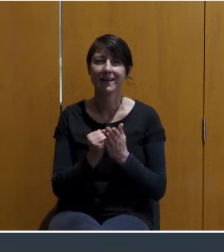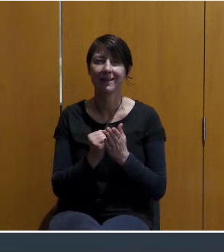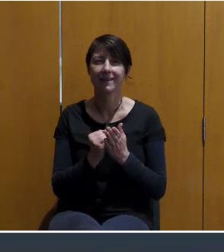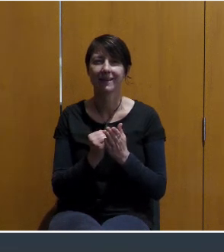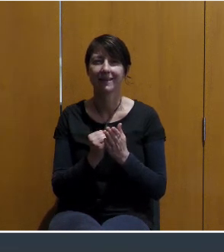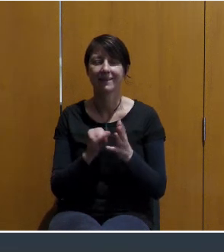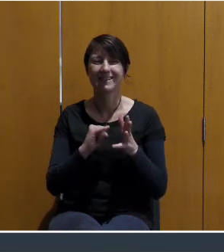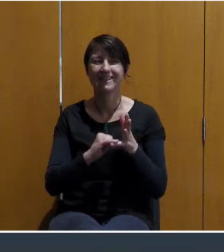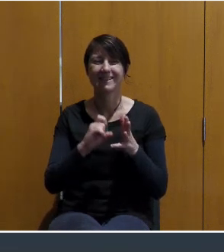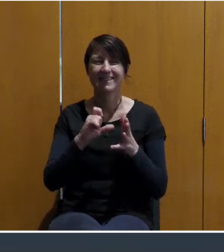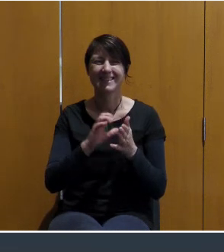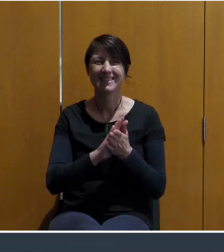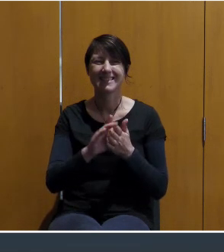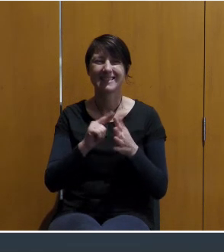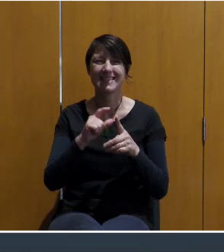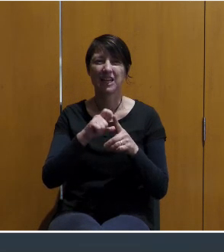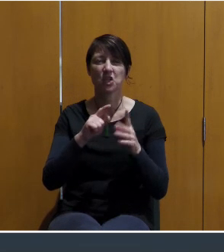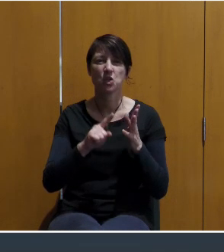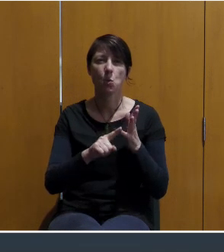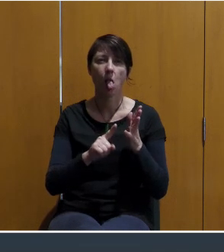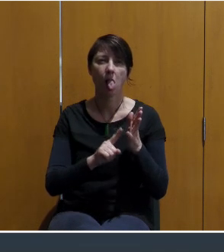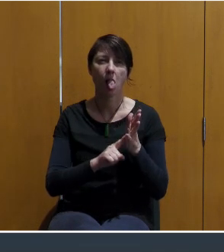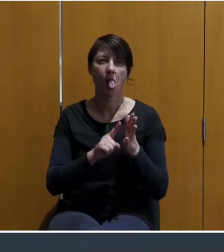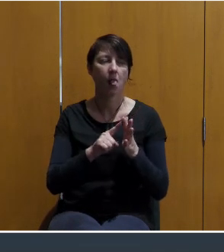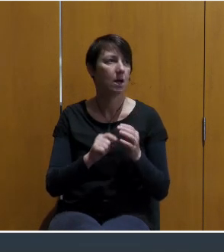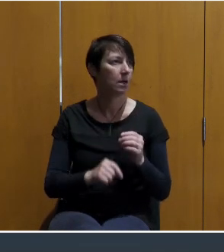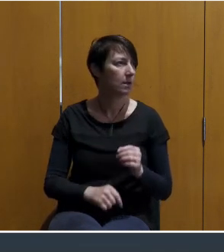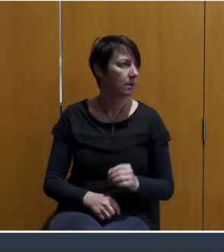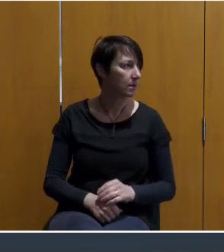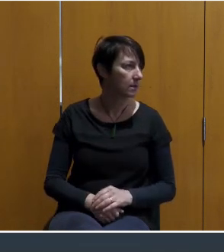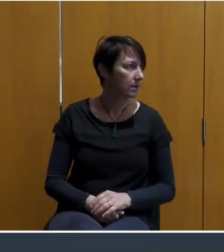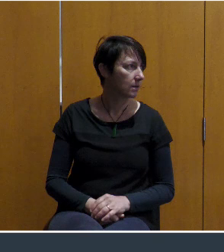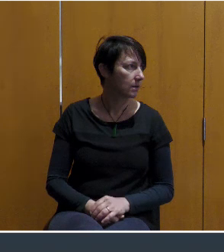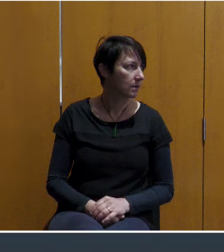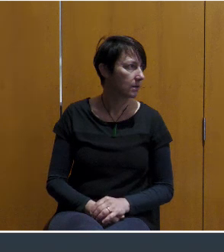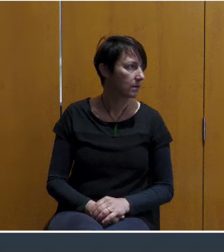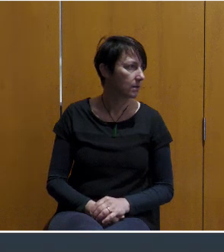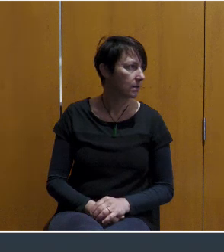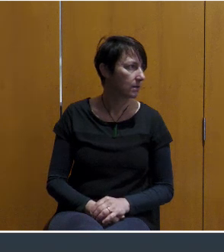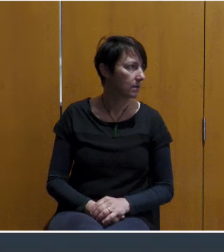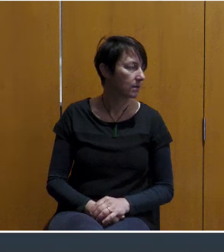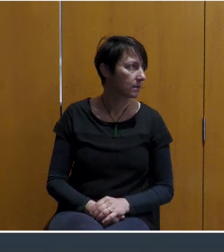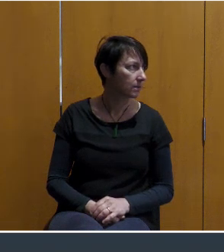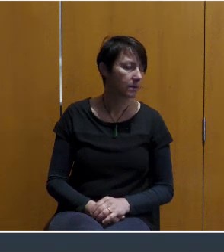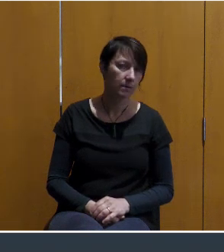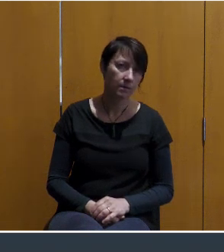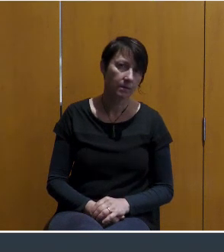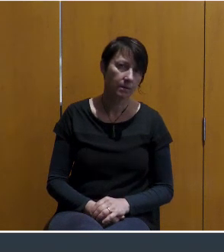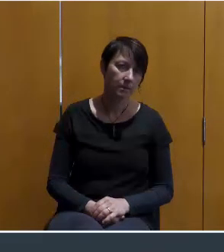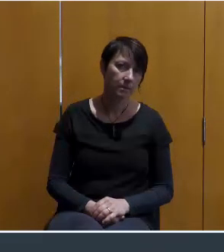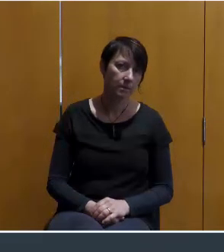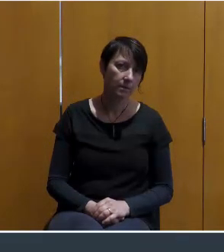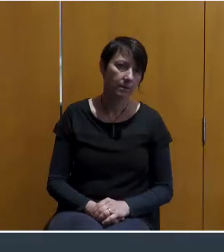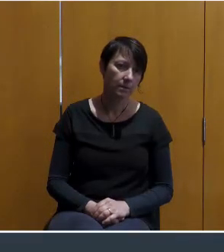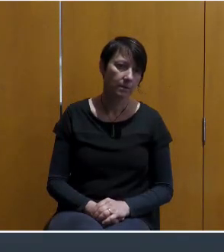Does number 3 still enable the chief executive delegation to be able to operate in that space? Should that designated